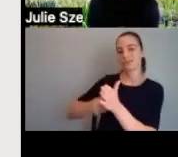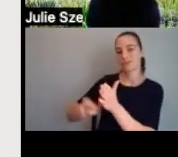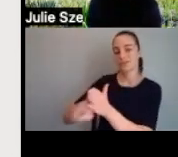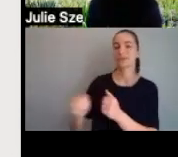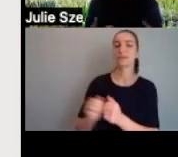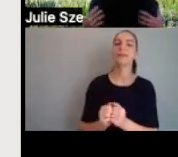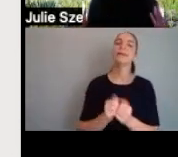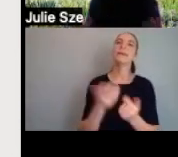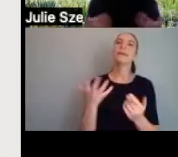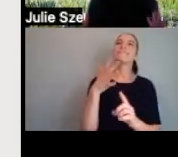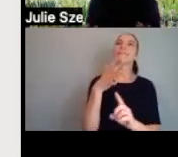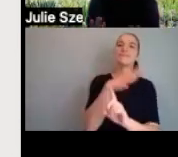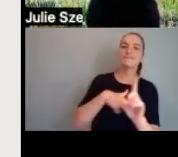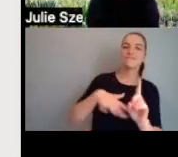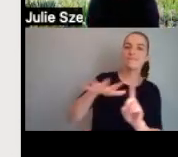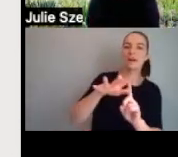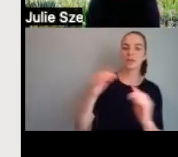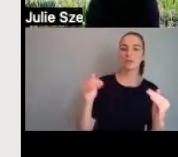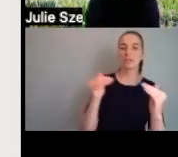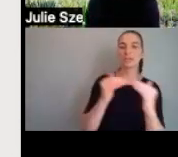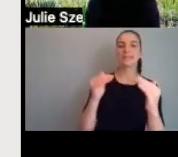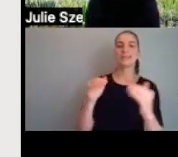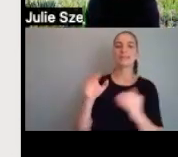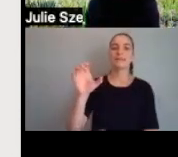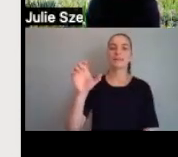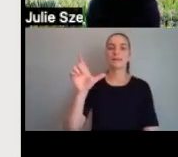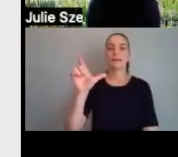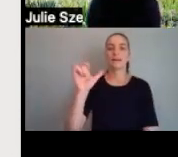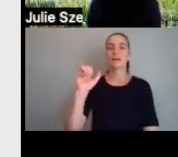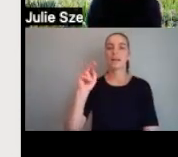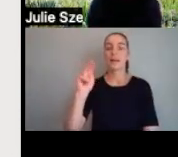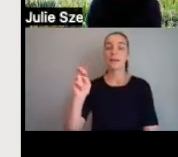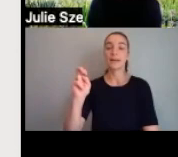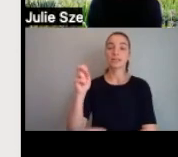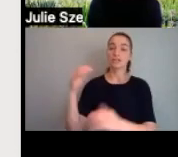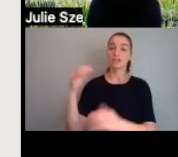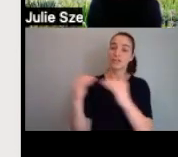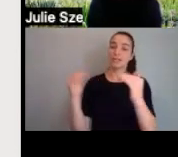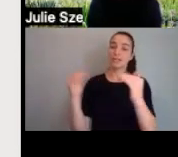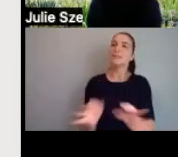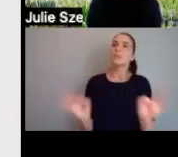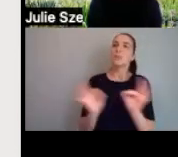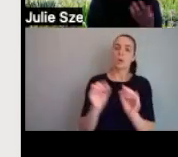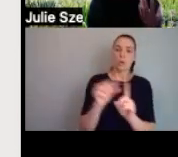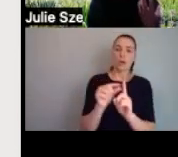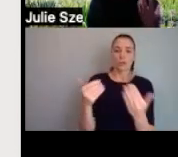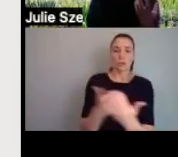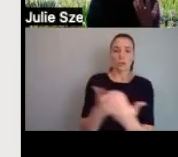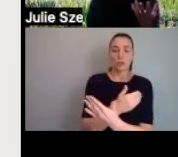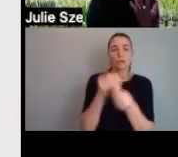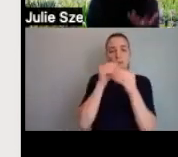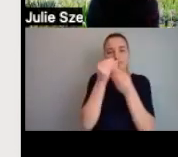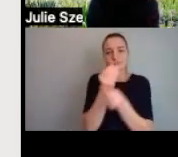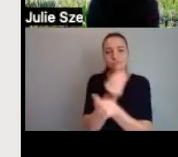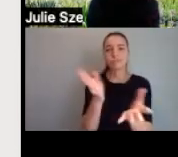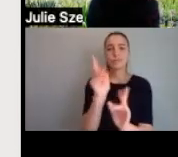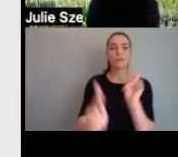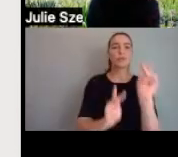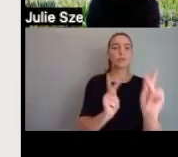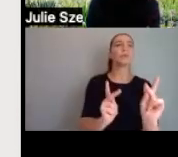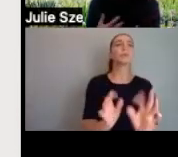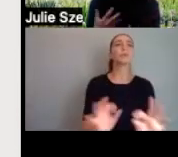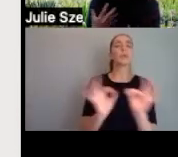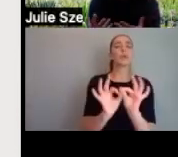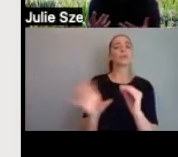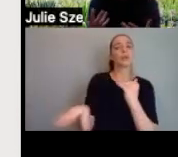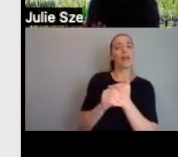justice become broadly available as languages, but to put in, putting in the critical part of